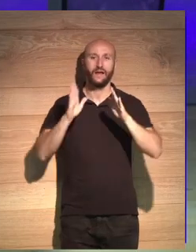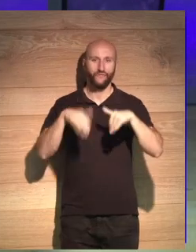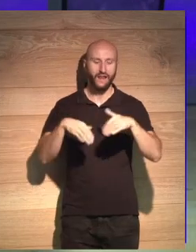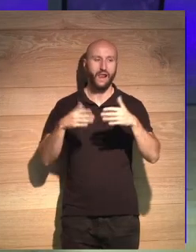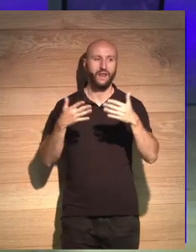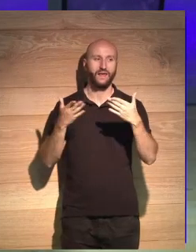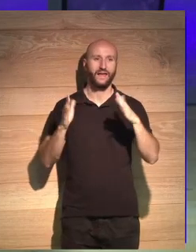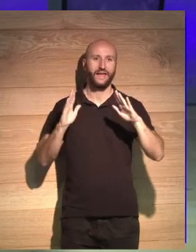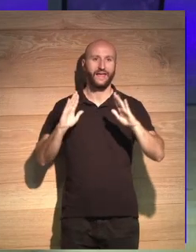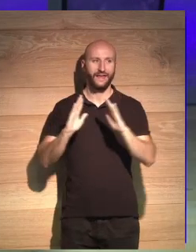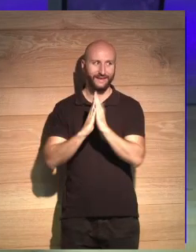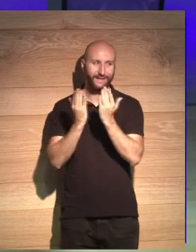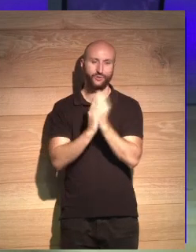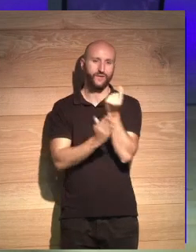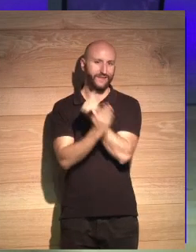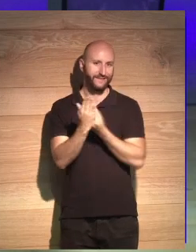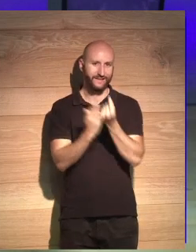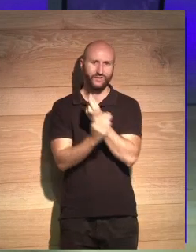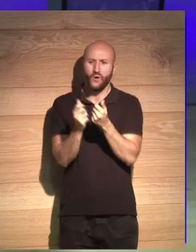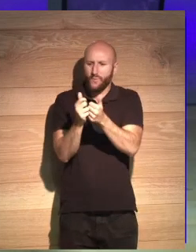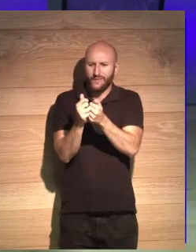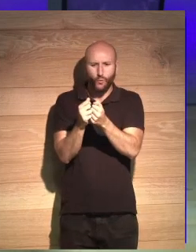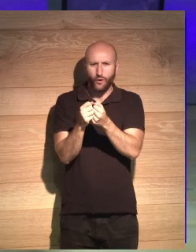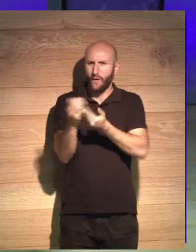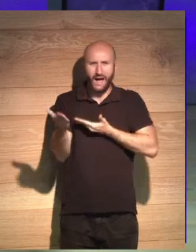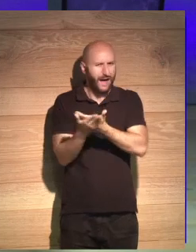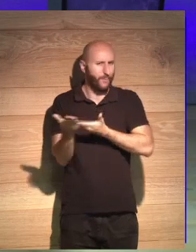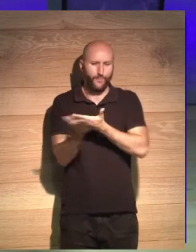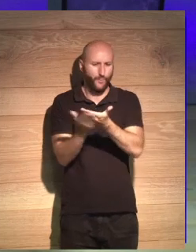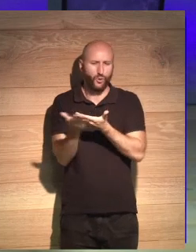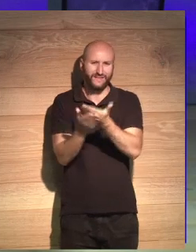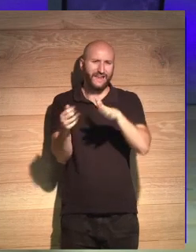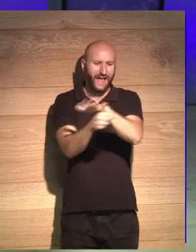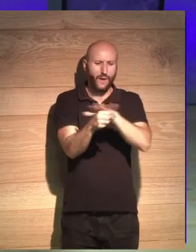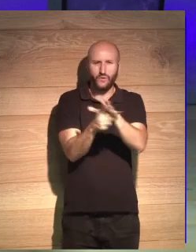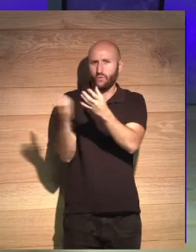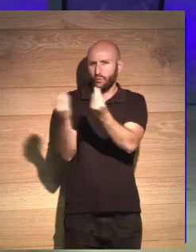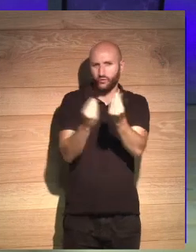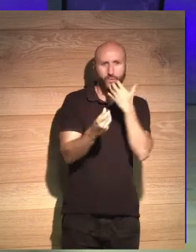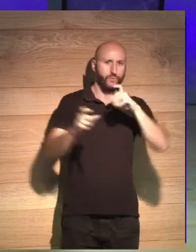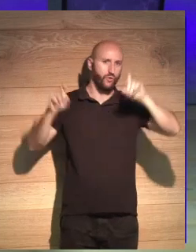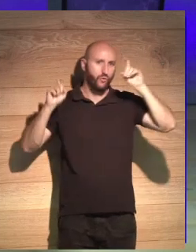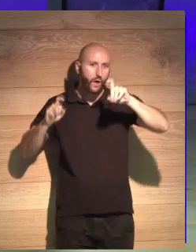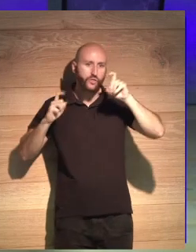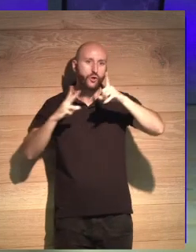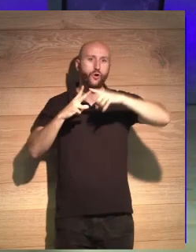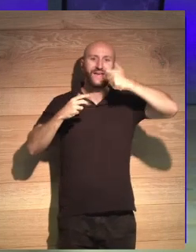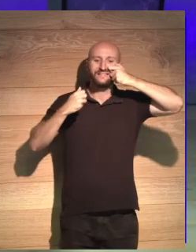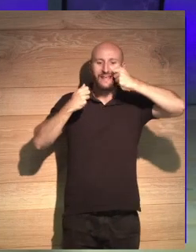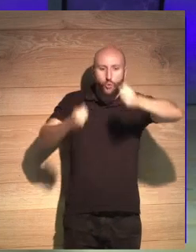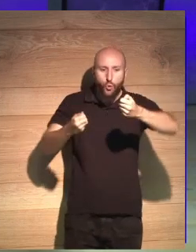Well, it's clear that we can see that the book of the design of video games has many things to contribute to